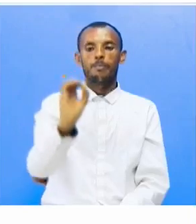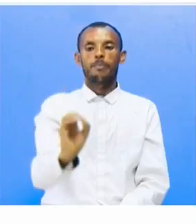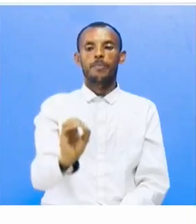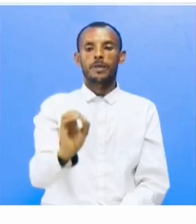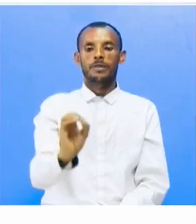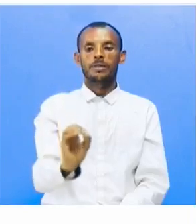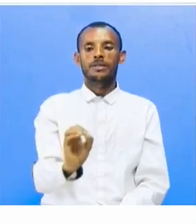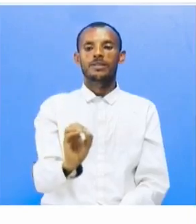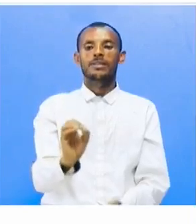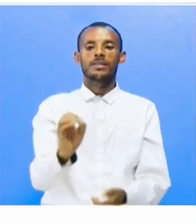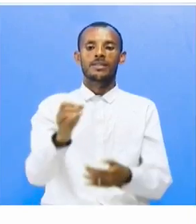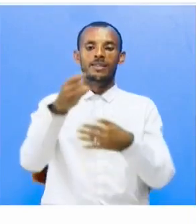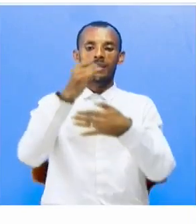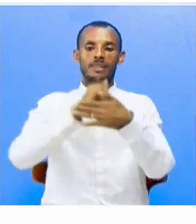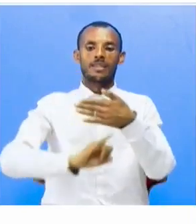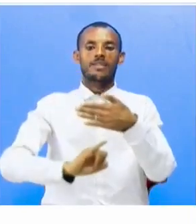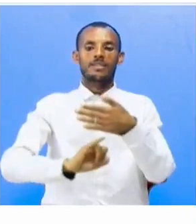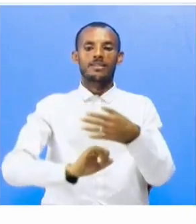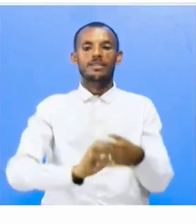interest,